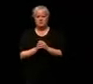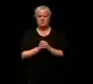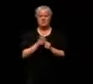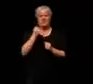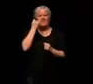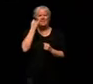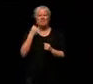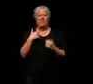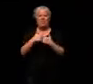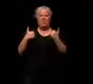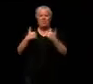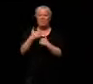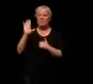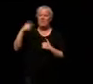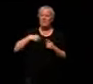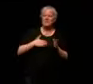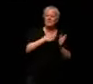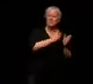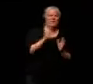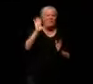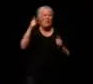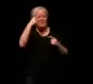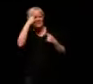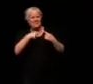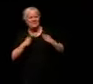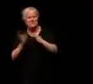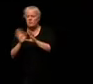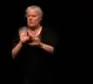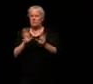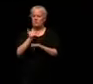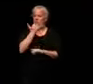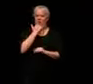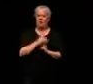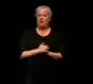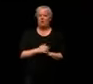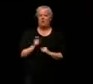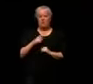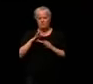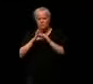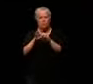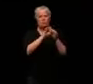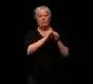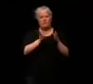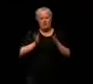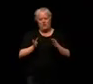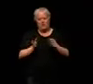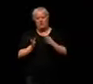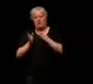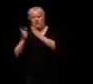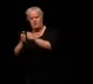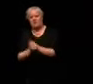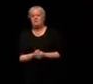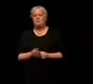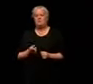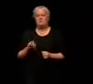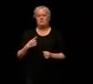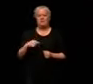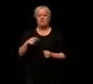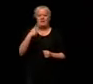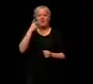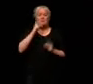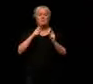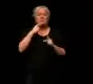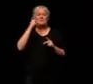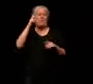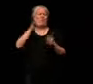together. Because we believe we can unite. And I say no to those who believe we cannot. We unite. Because we